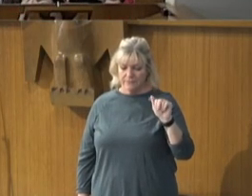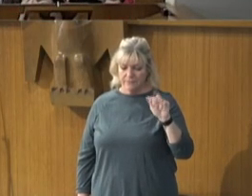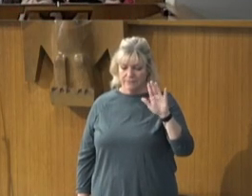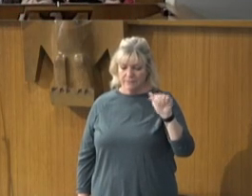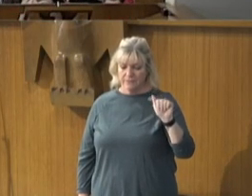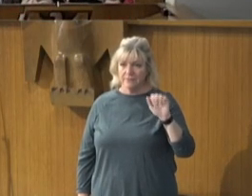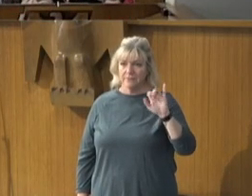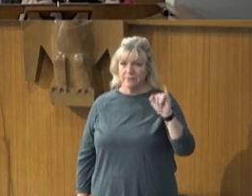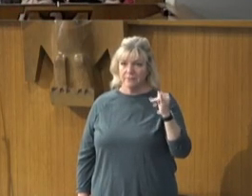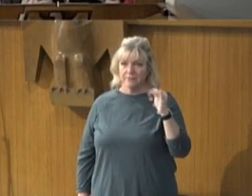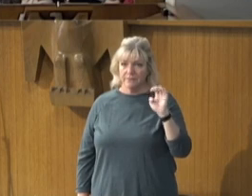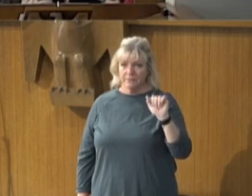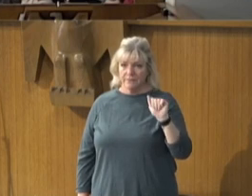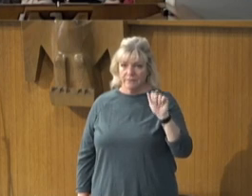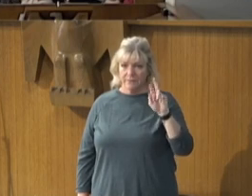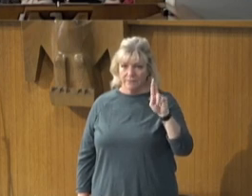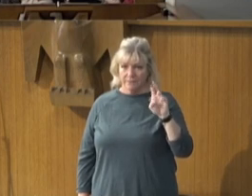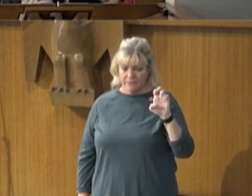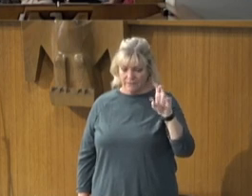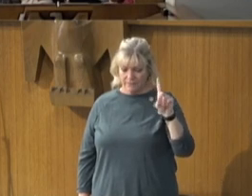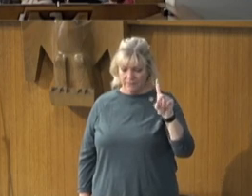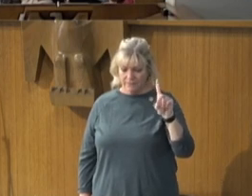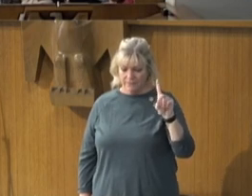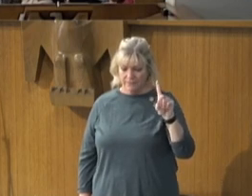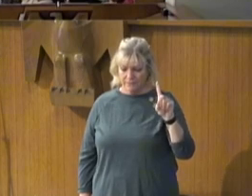Barbara Jared.